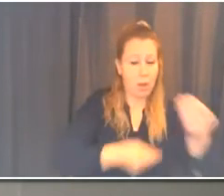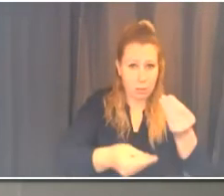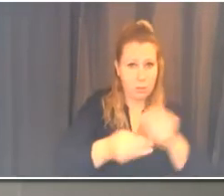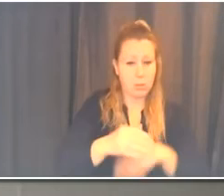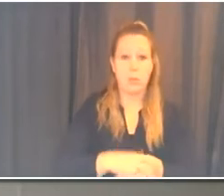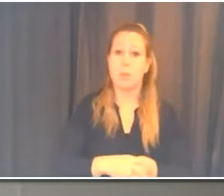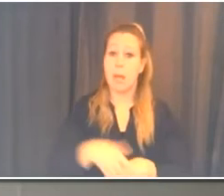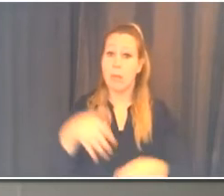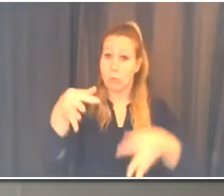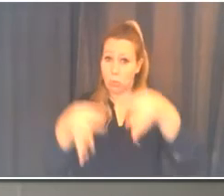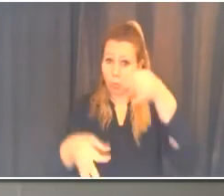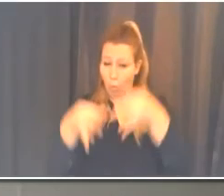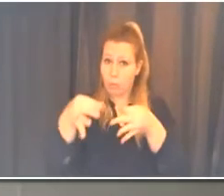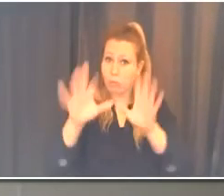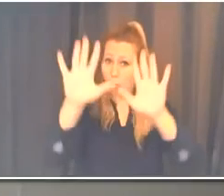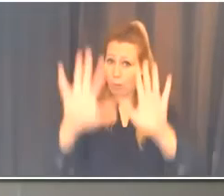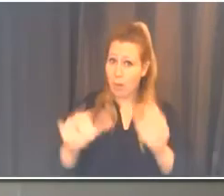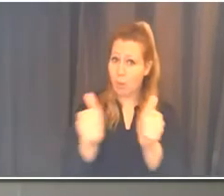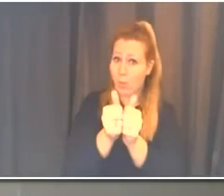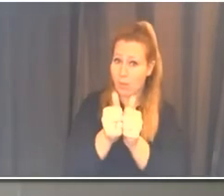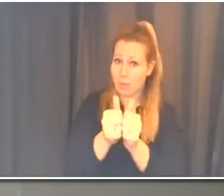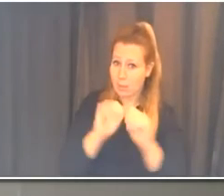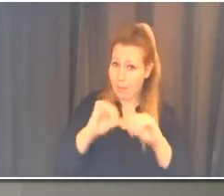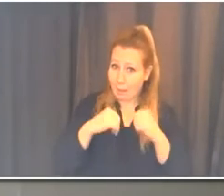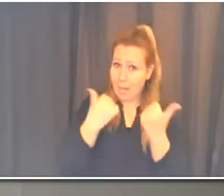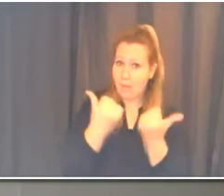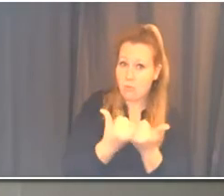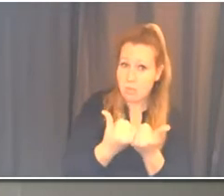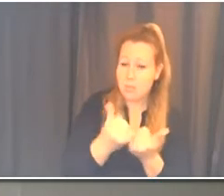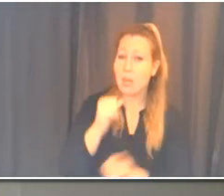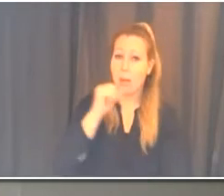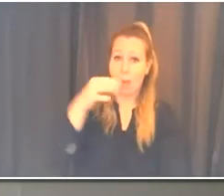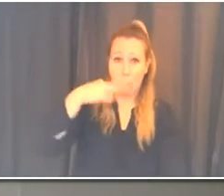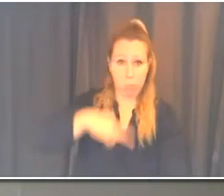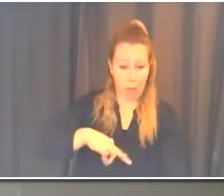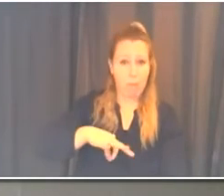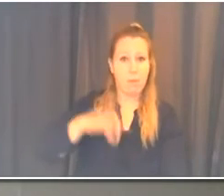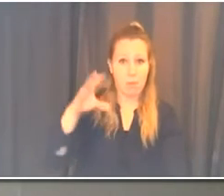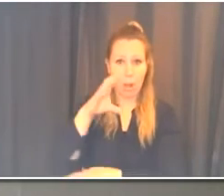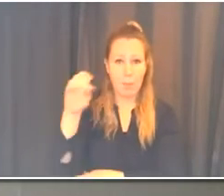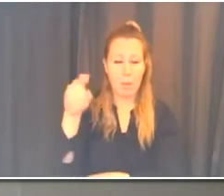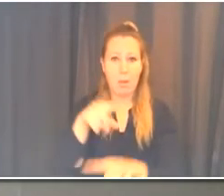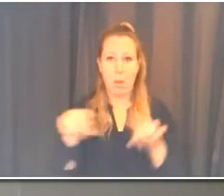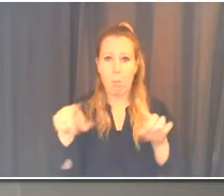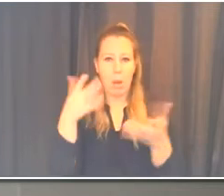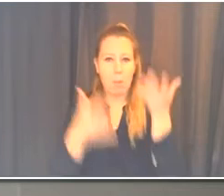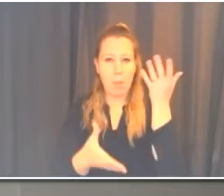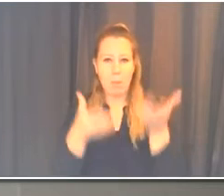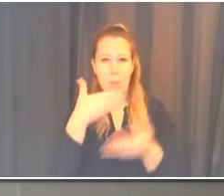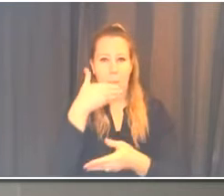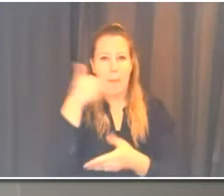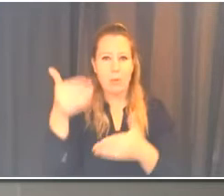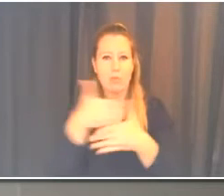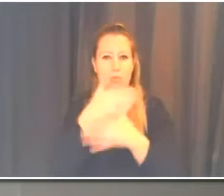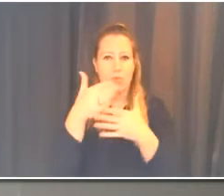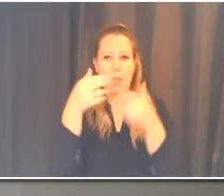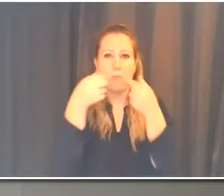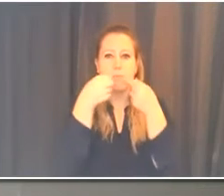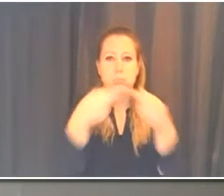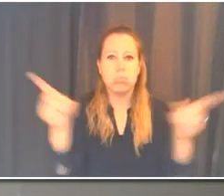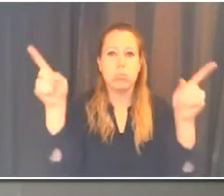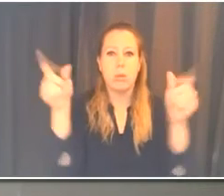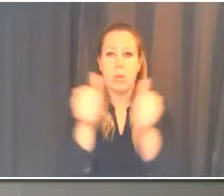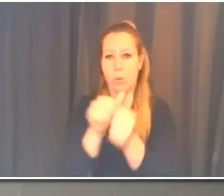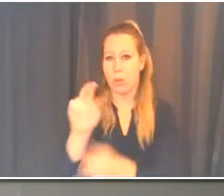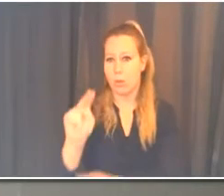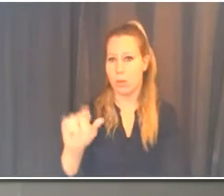representation for our clients I can't tell you how much time we spend both with volunteer attorneys and clients trying to explain what is or isn't available